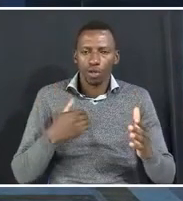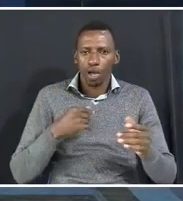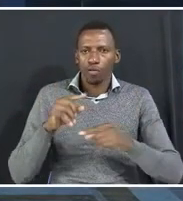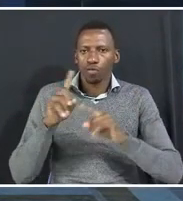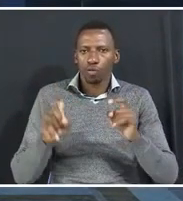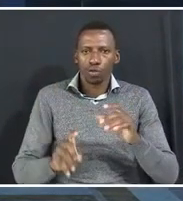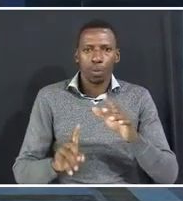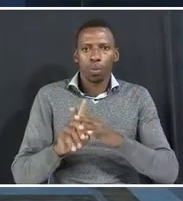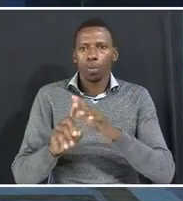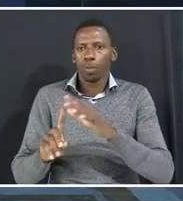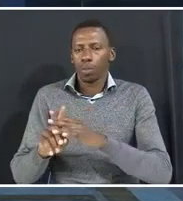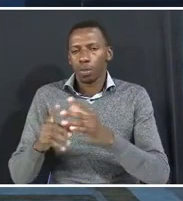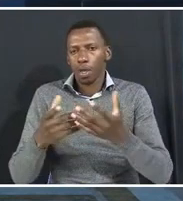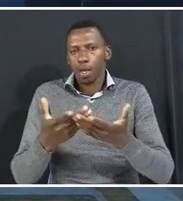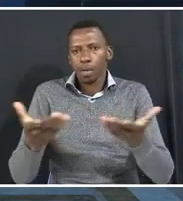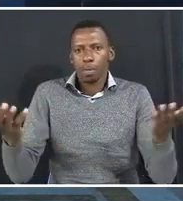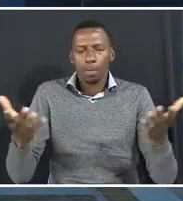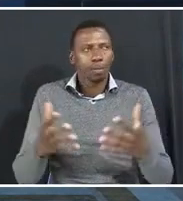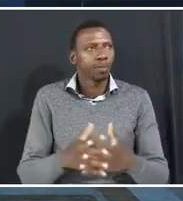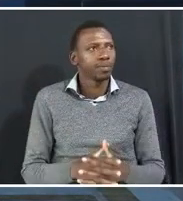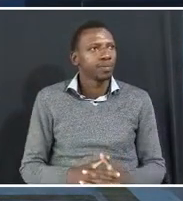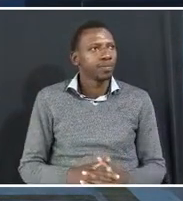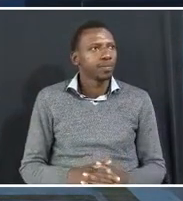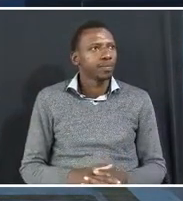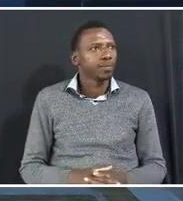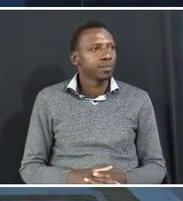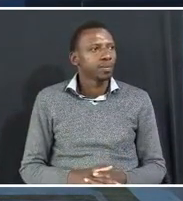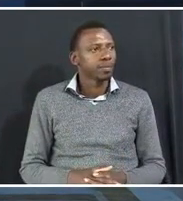to initiate the discussion, but